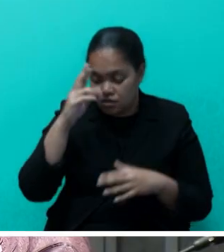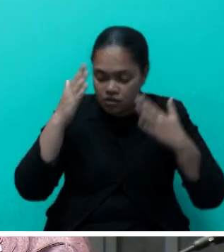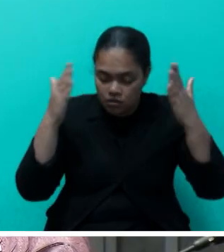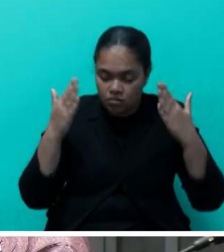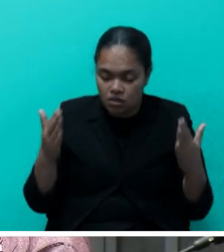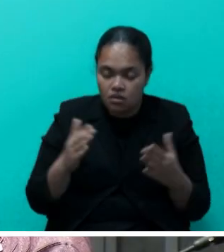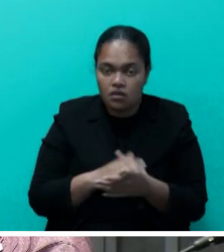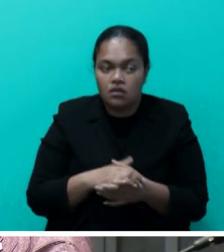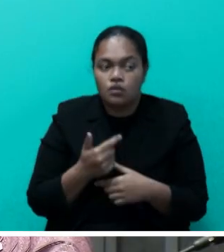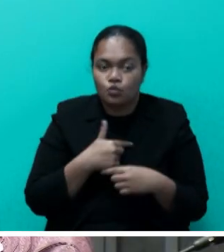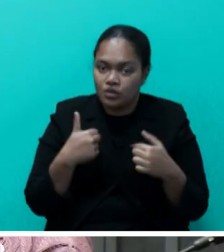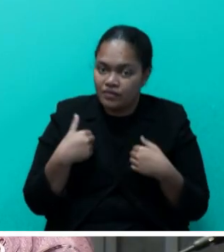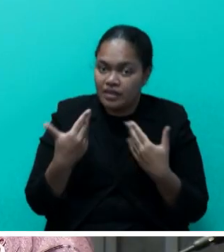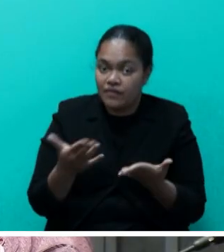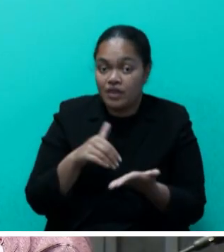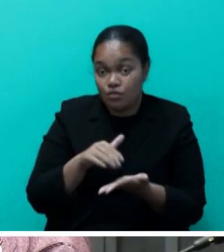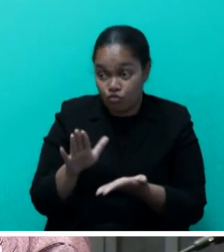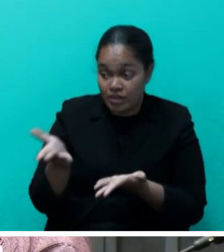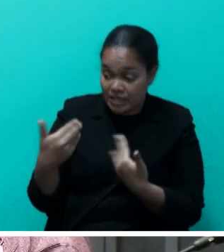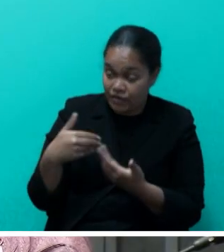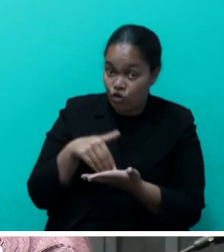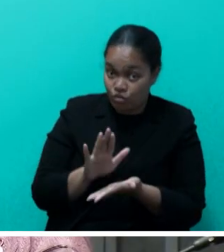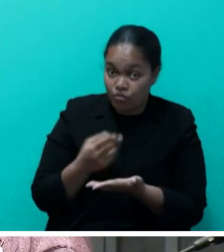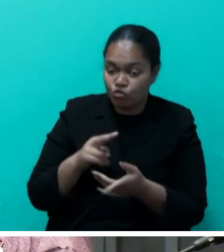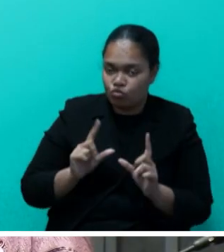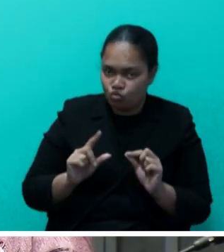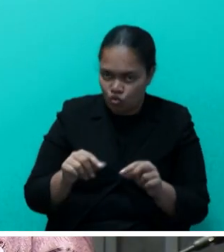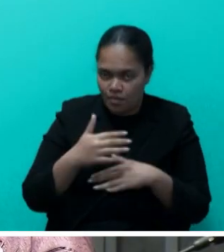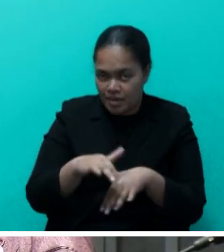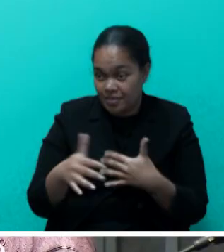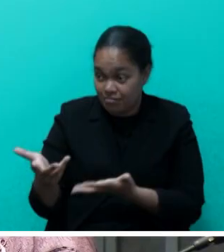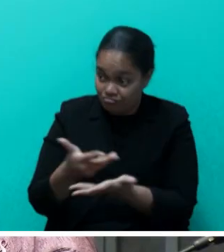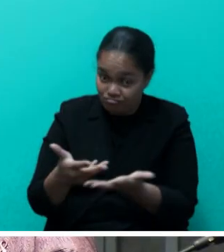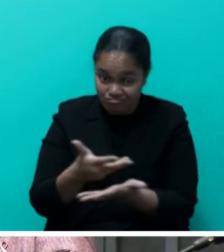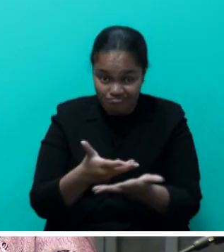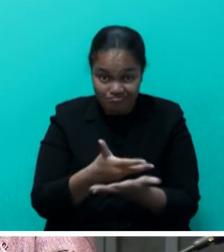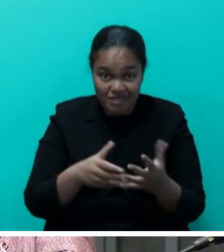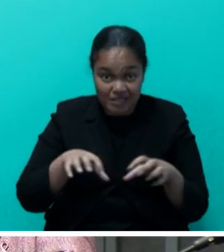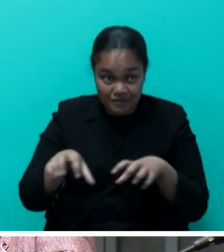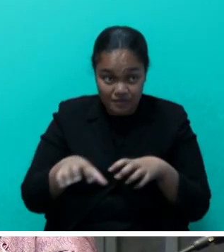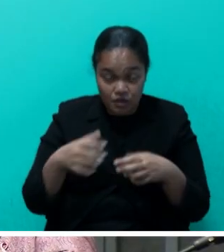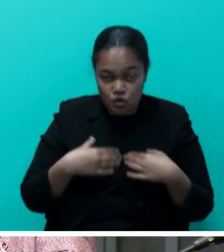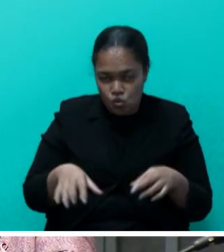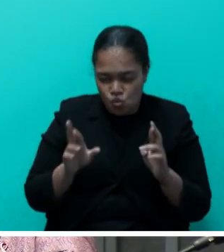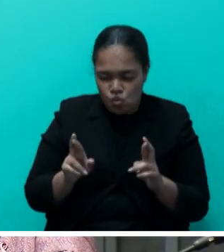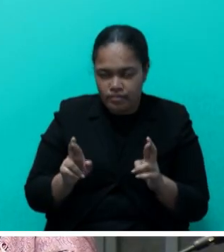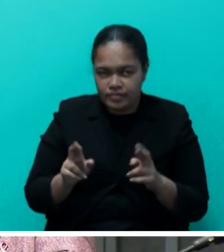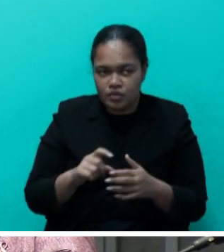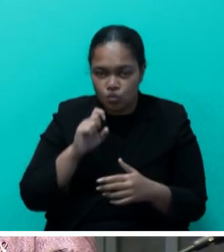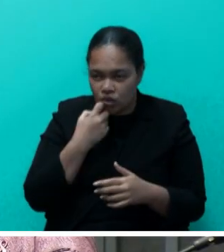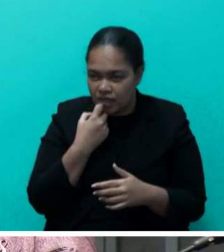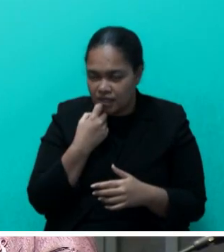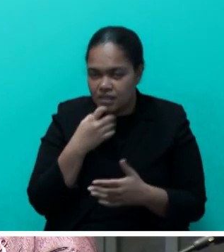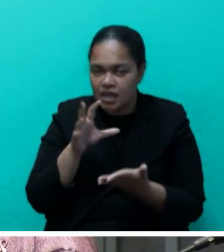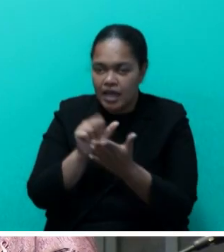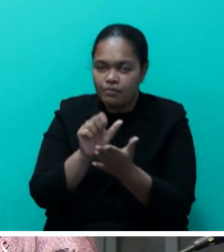we have just been given the approval to conduct the public consultation exercise, and hopefully we will capture all the information